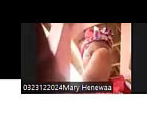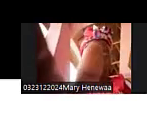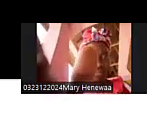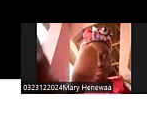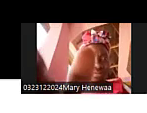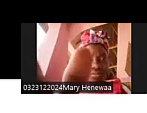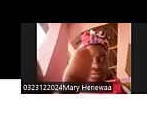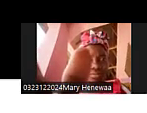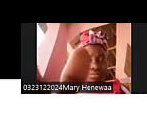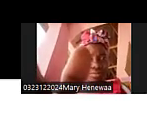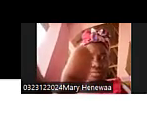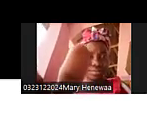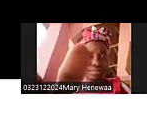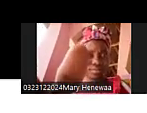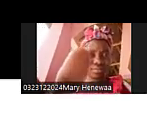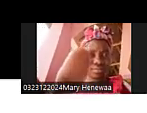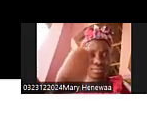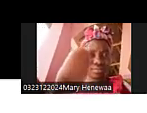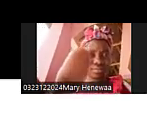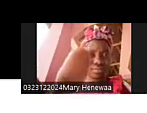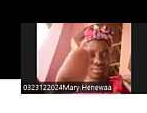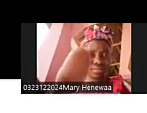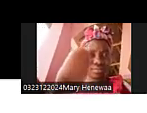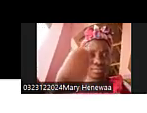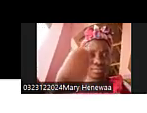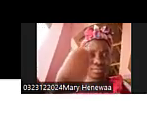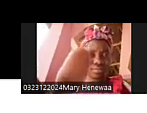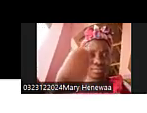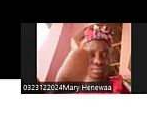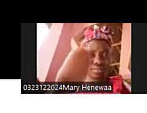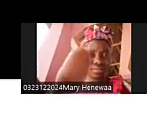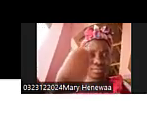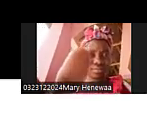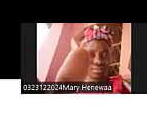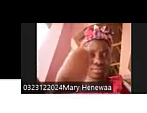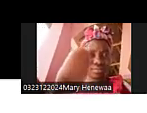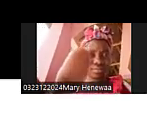You take the next one for us. Able.